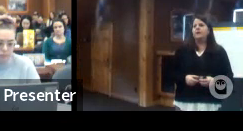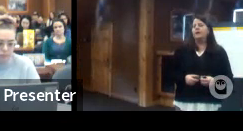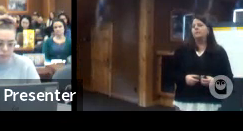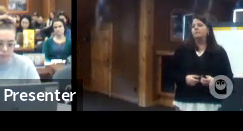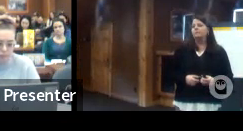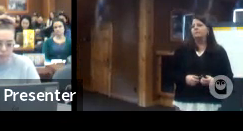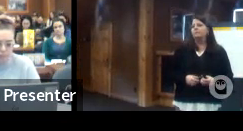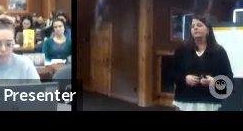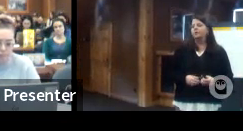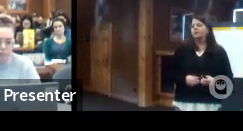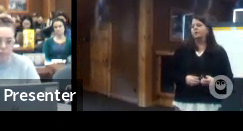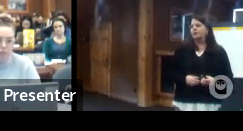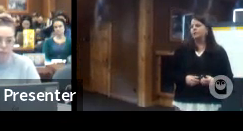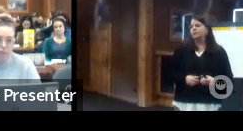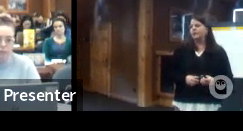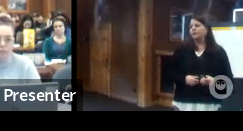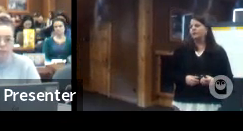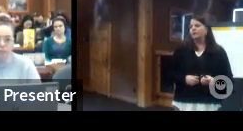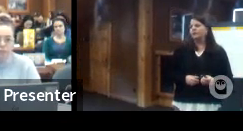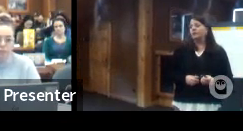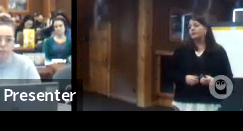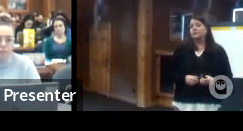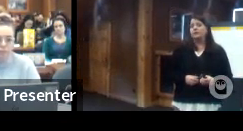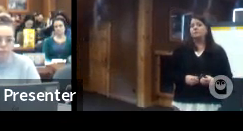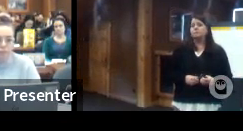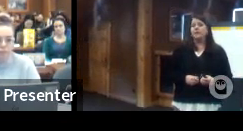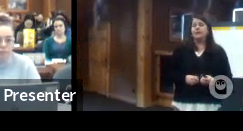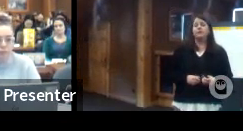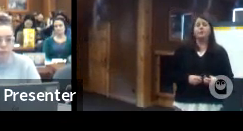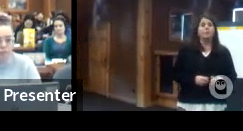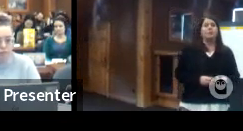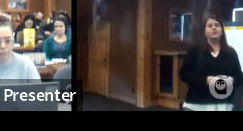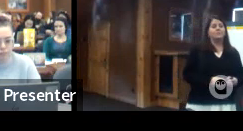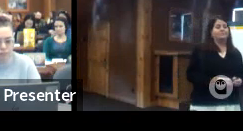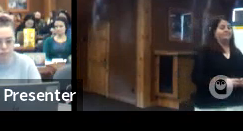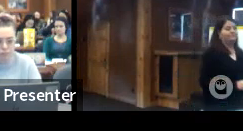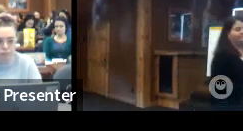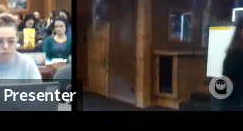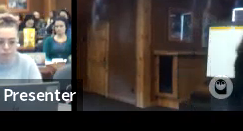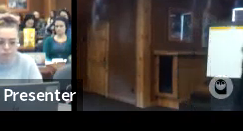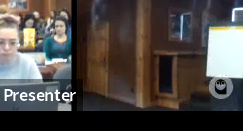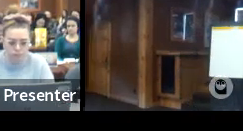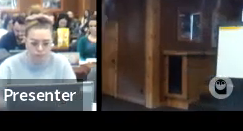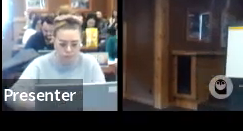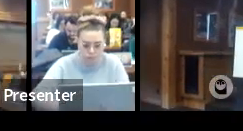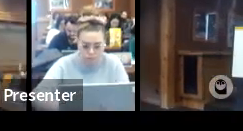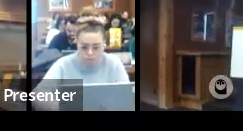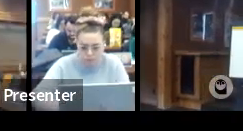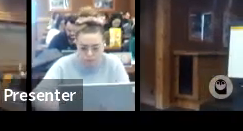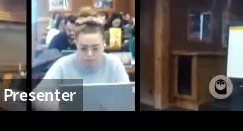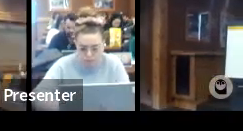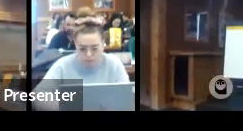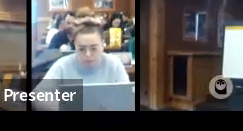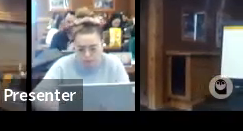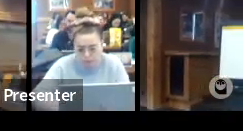you. So reach out and let's, you know, make that a stronger partnership. Great. Thank you so much,